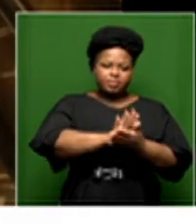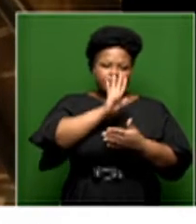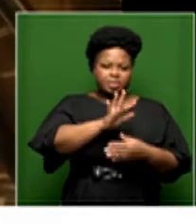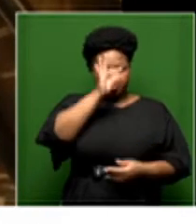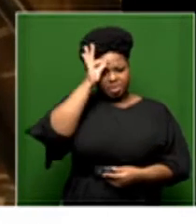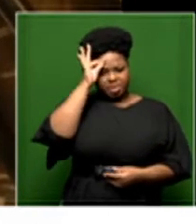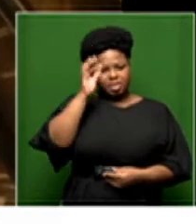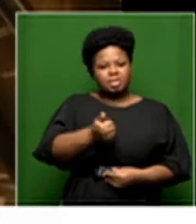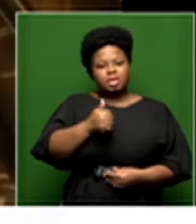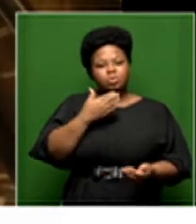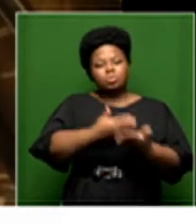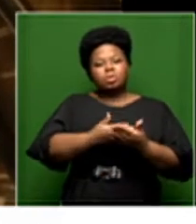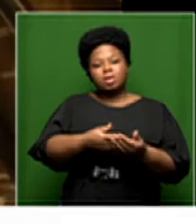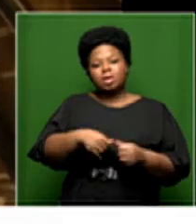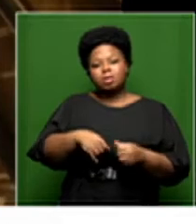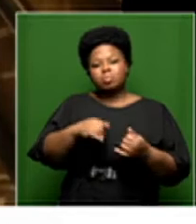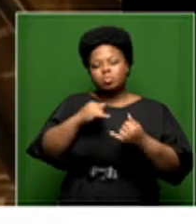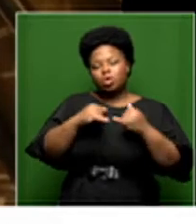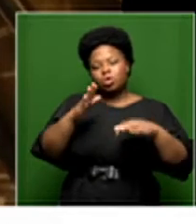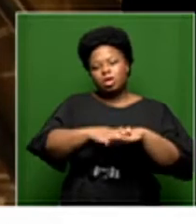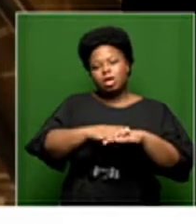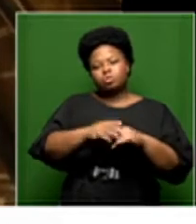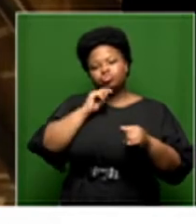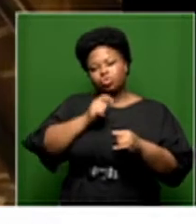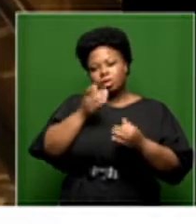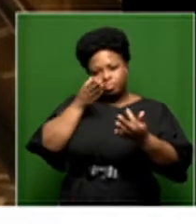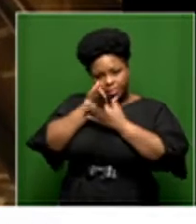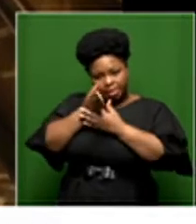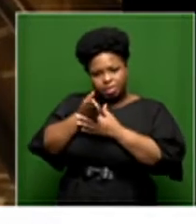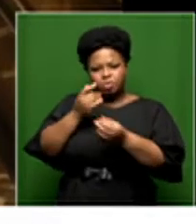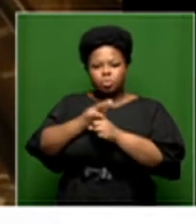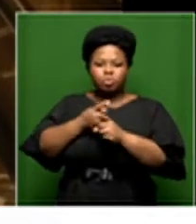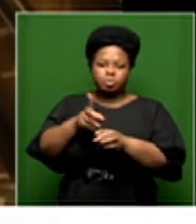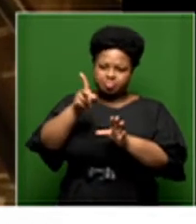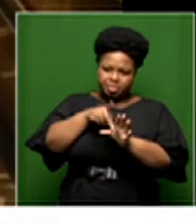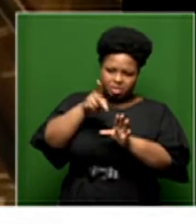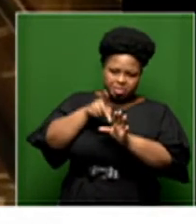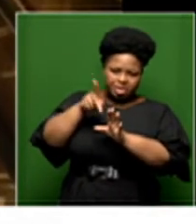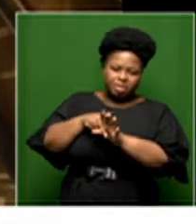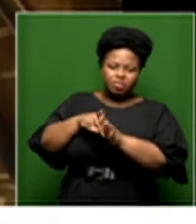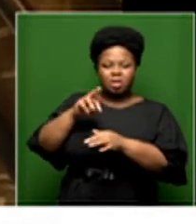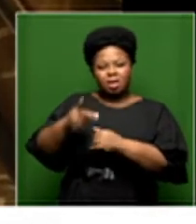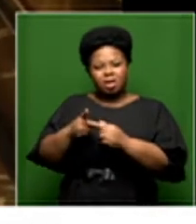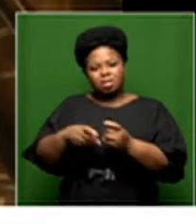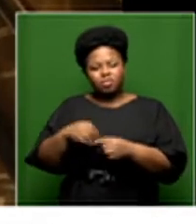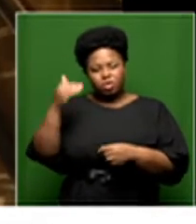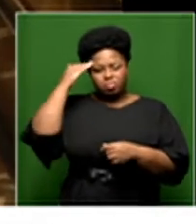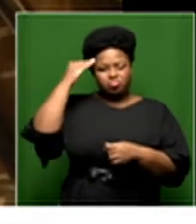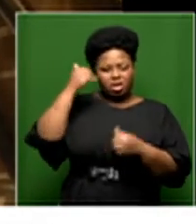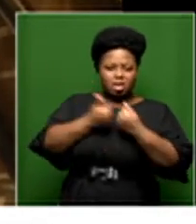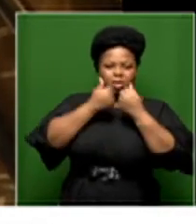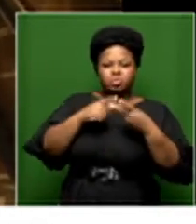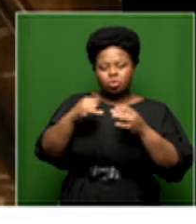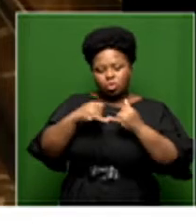in order to unlock the virtual world where they can entertain, they can take part in a whole bunch of interactive brain games,